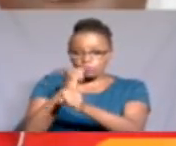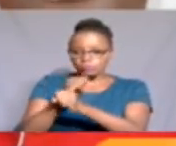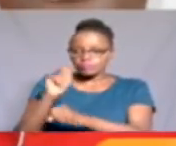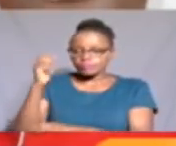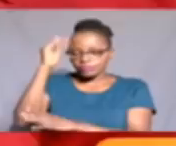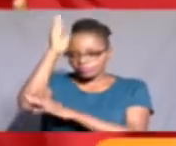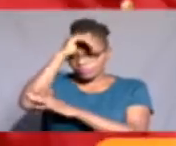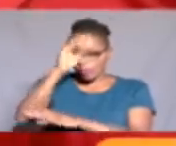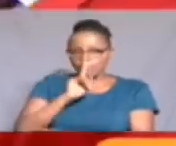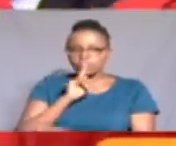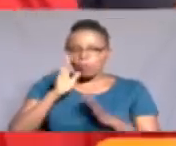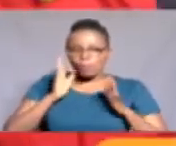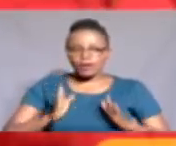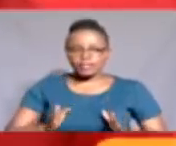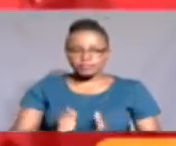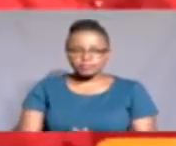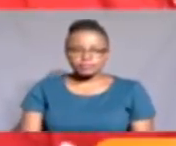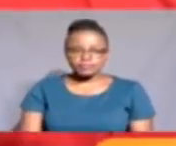Army Commander.